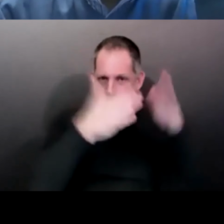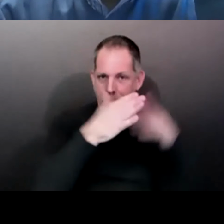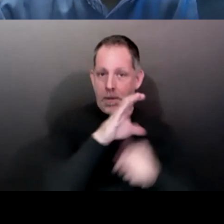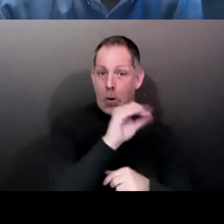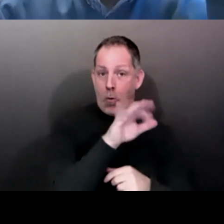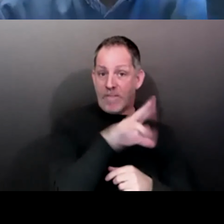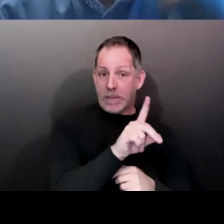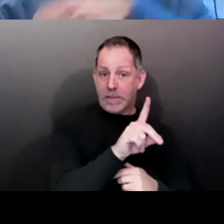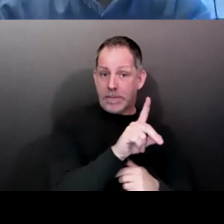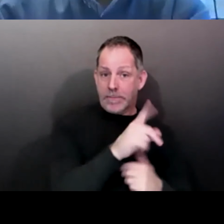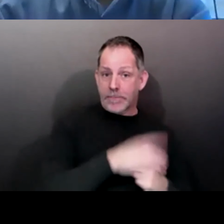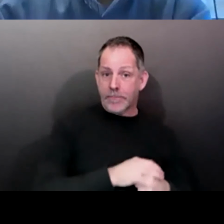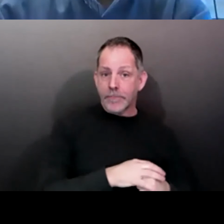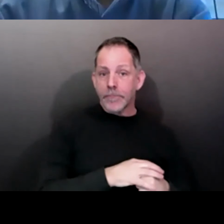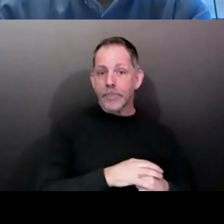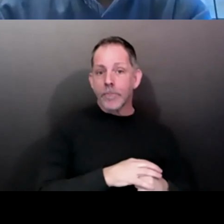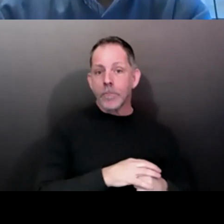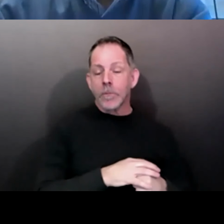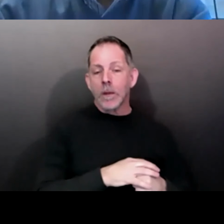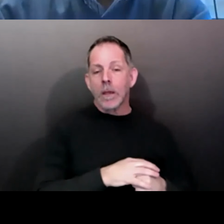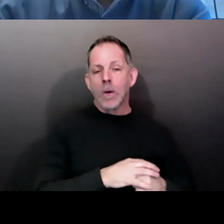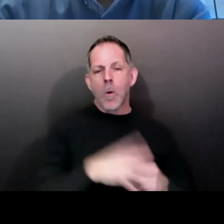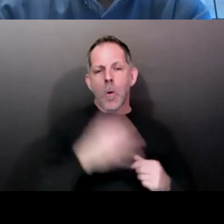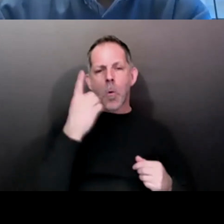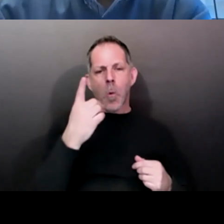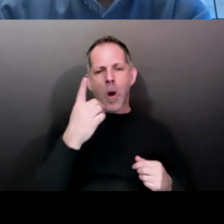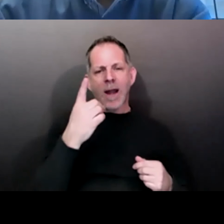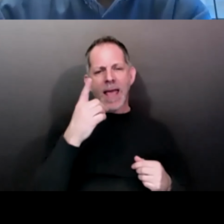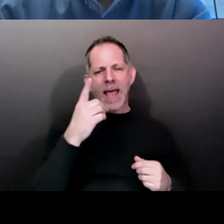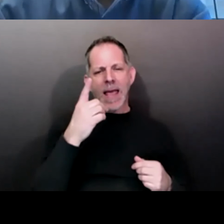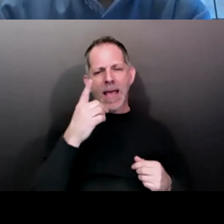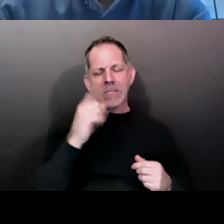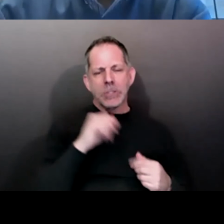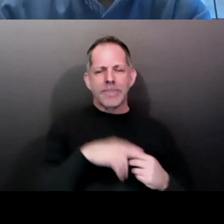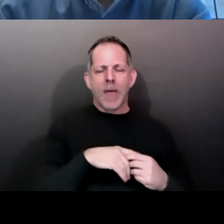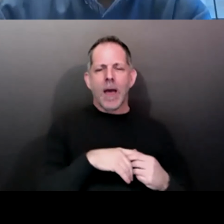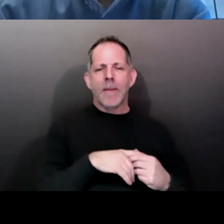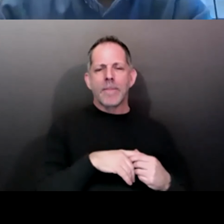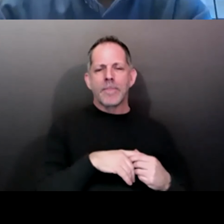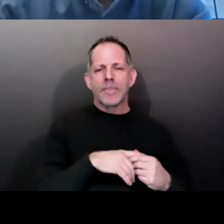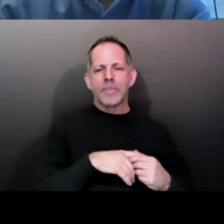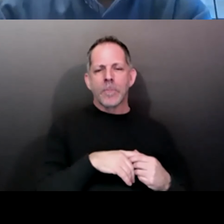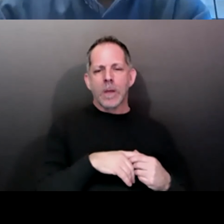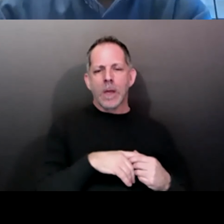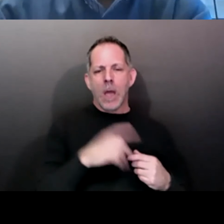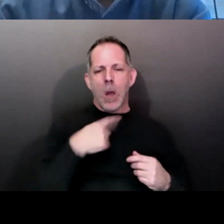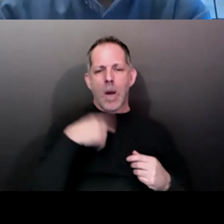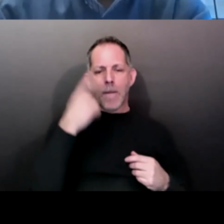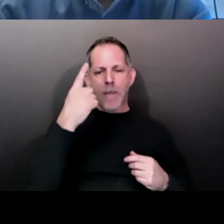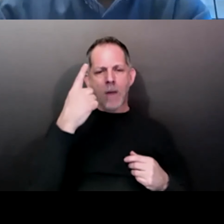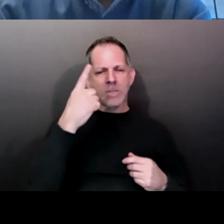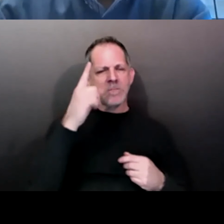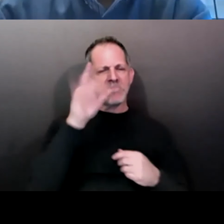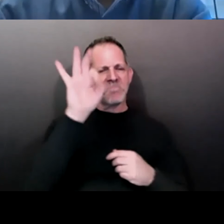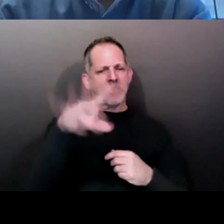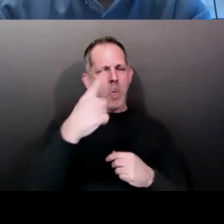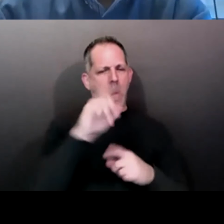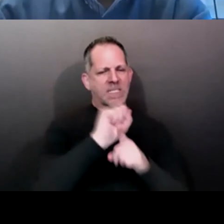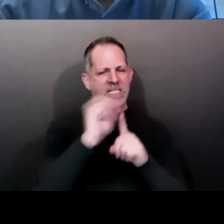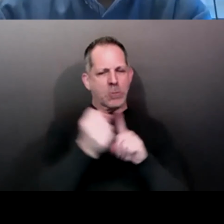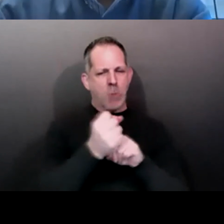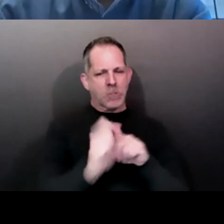that this question has kind of a specific incident tied to it. For healthcare providers that have